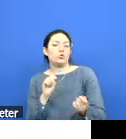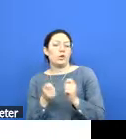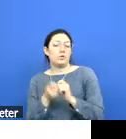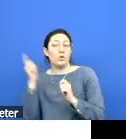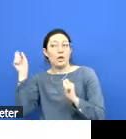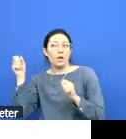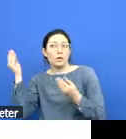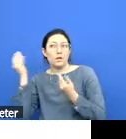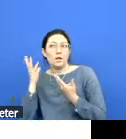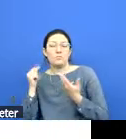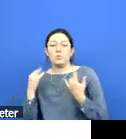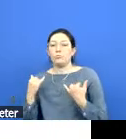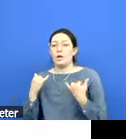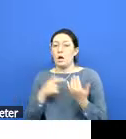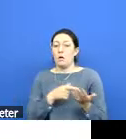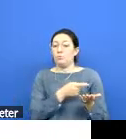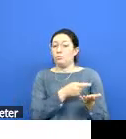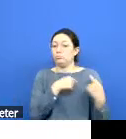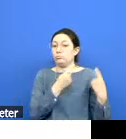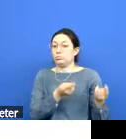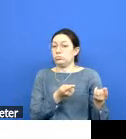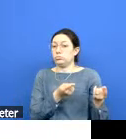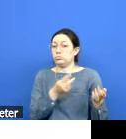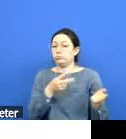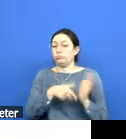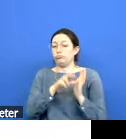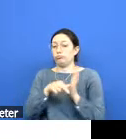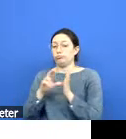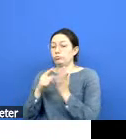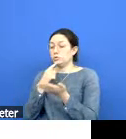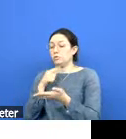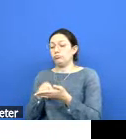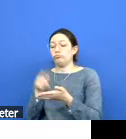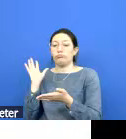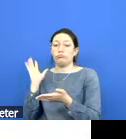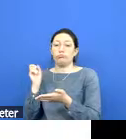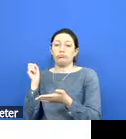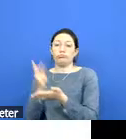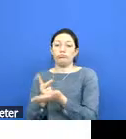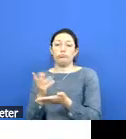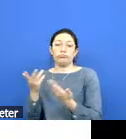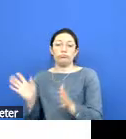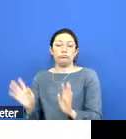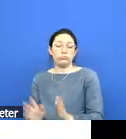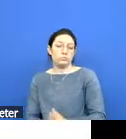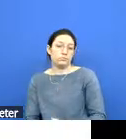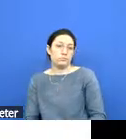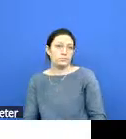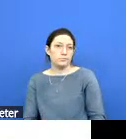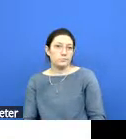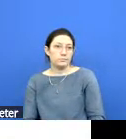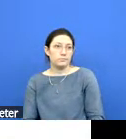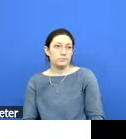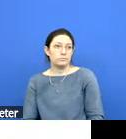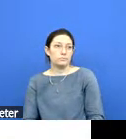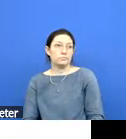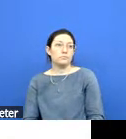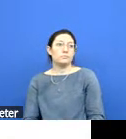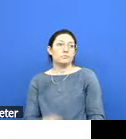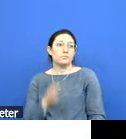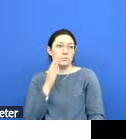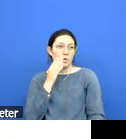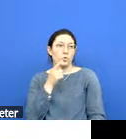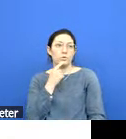But, at this time, they on their review of the traffic study that there wasn't any issues at that time. Or like I said, most of our